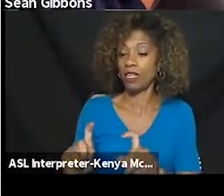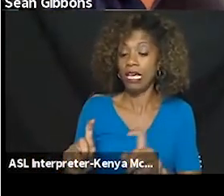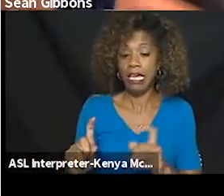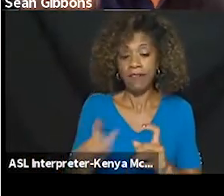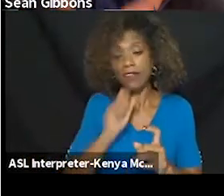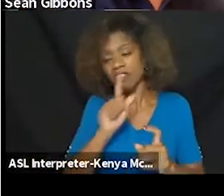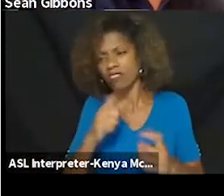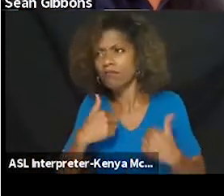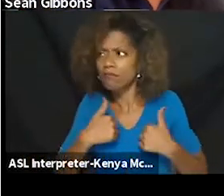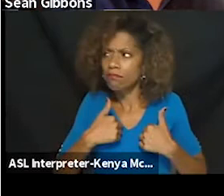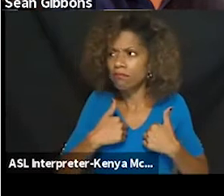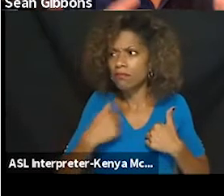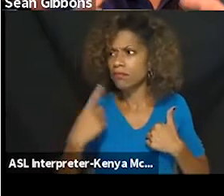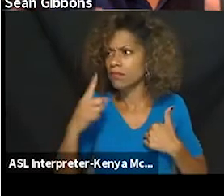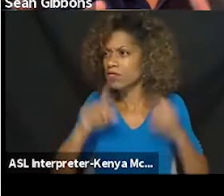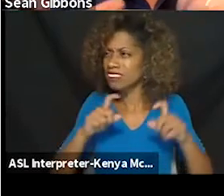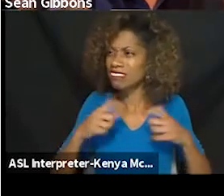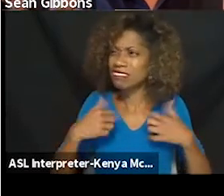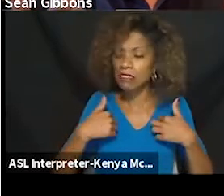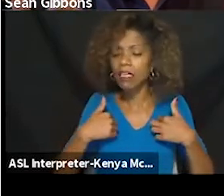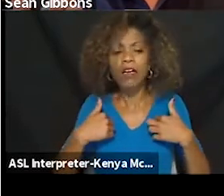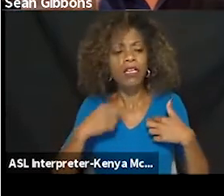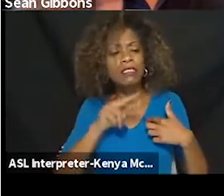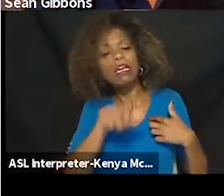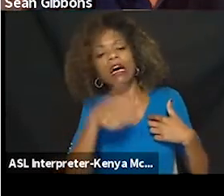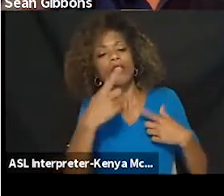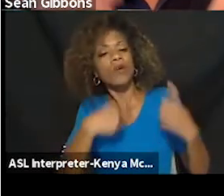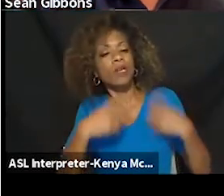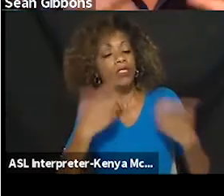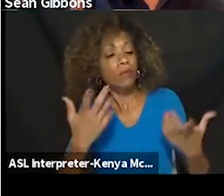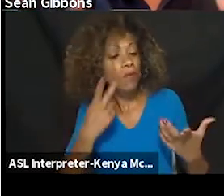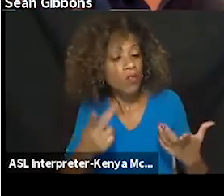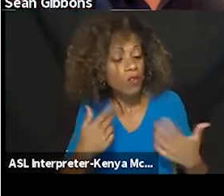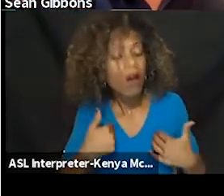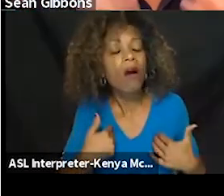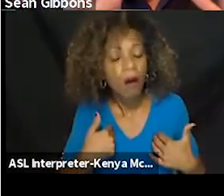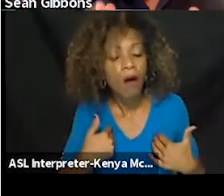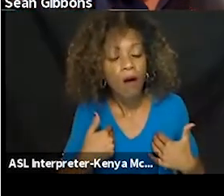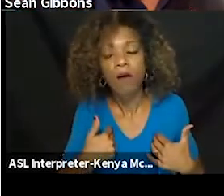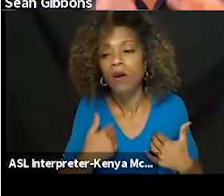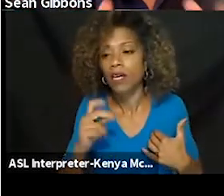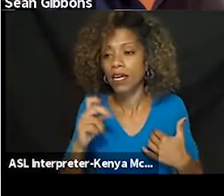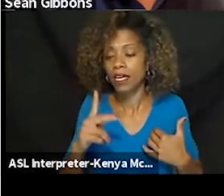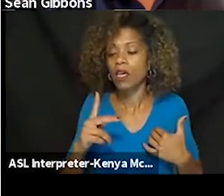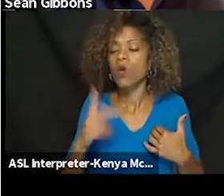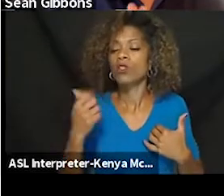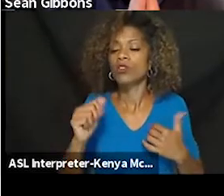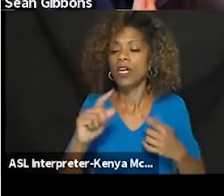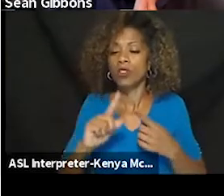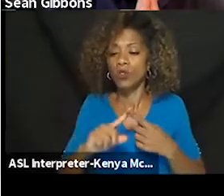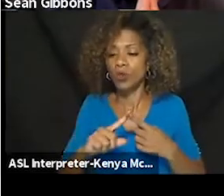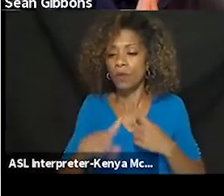asking because you can vote for links. So if there's or vote for questions, rather, you can vote up the questions. So we'll try to take the ones that are most relevant to the most